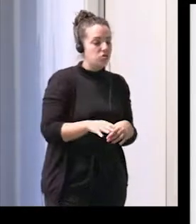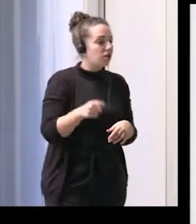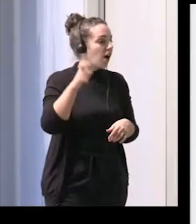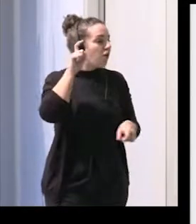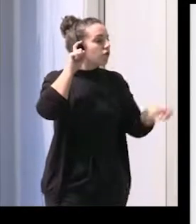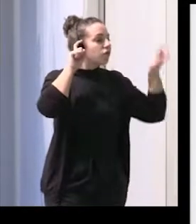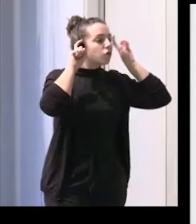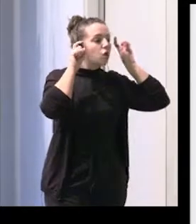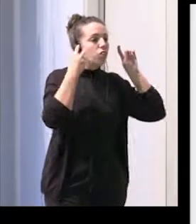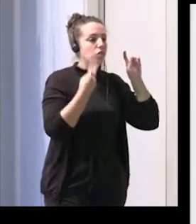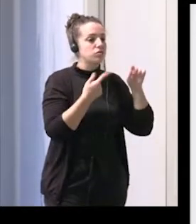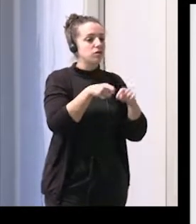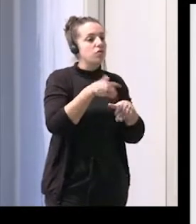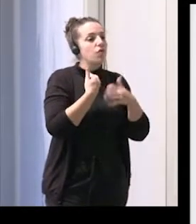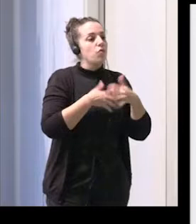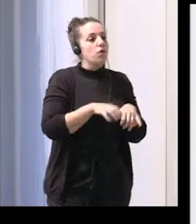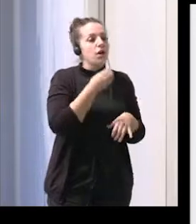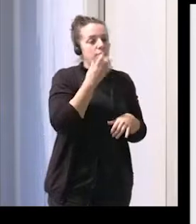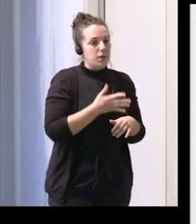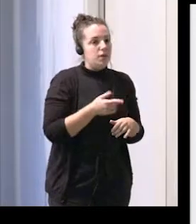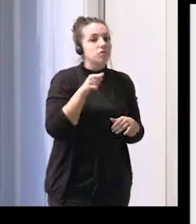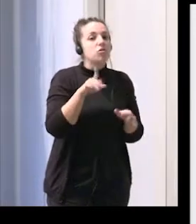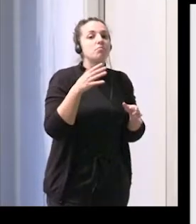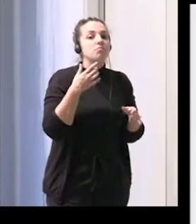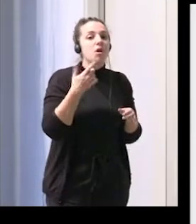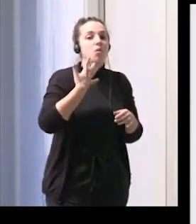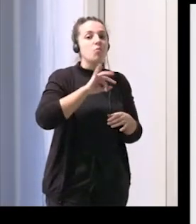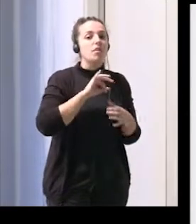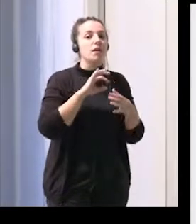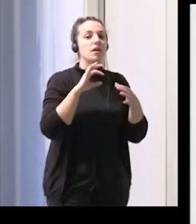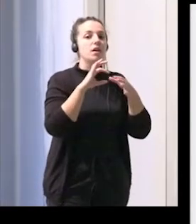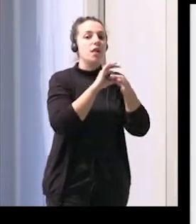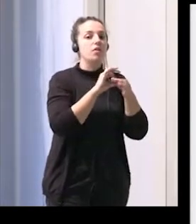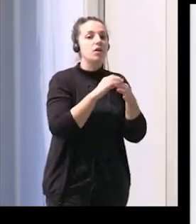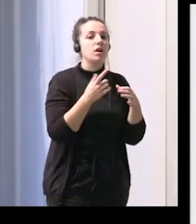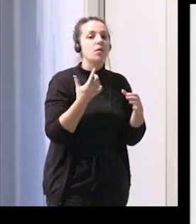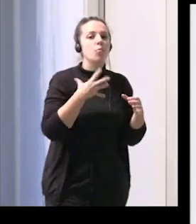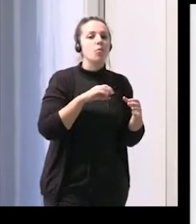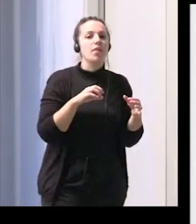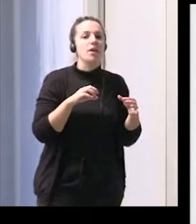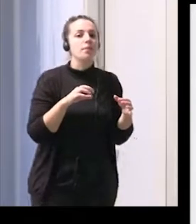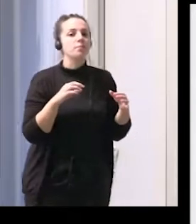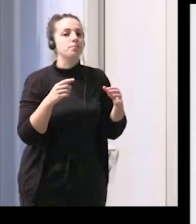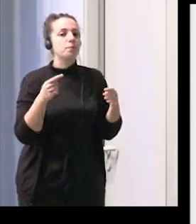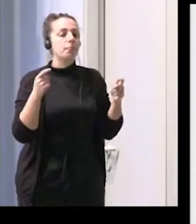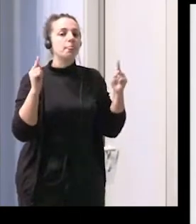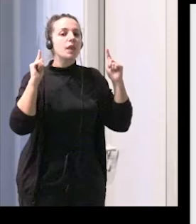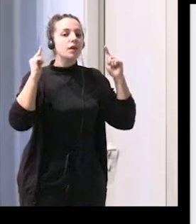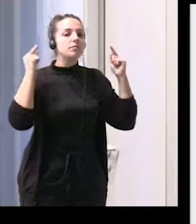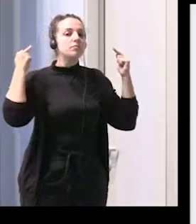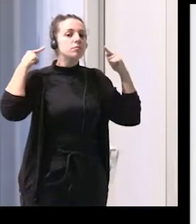with persistent mismatches in the input that we give to these children. So what are